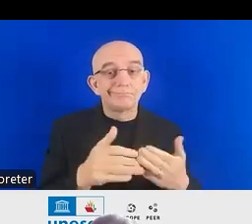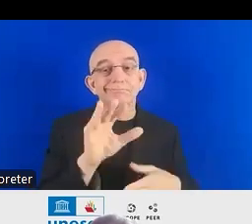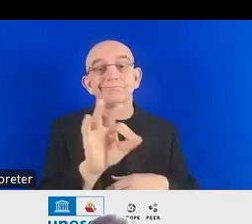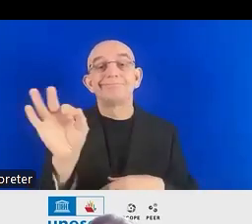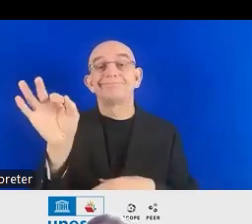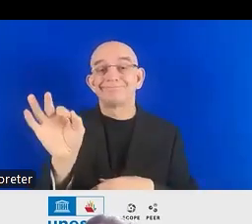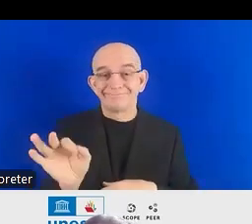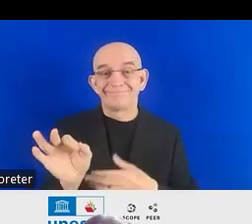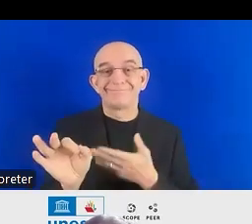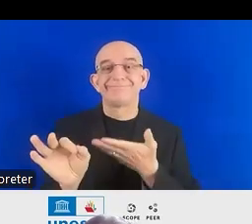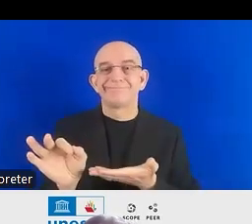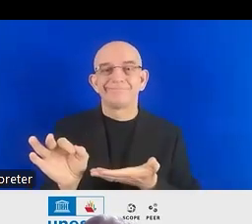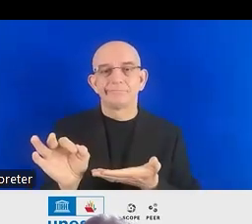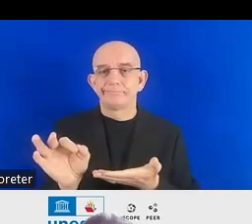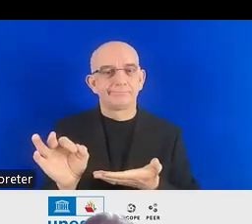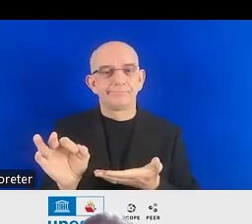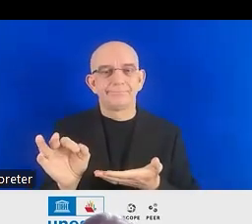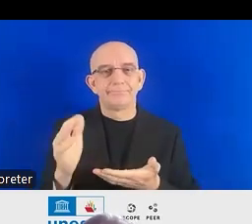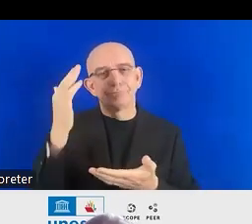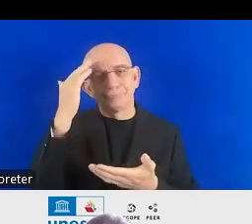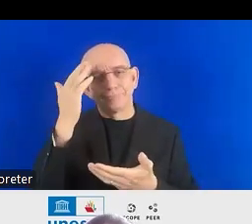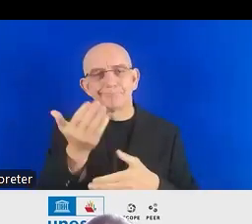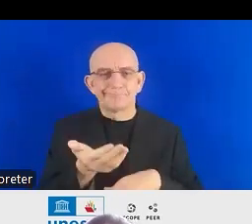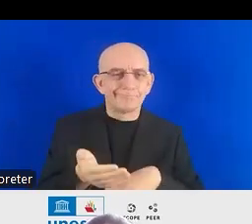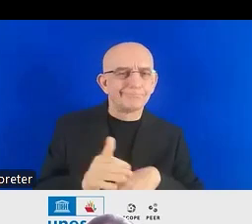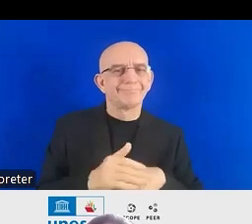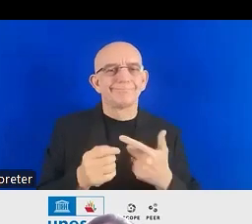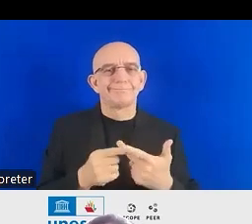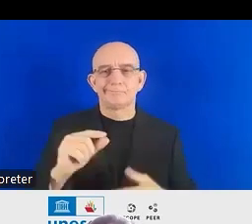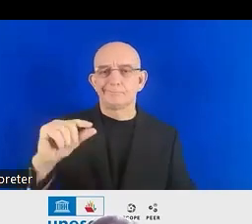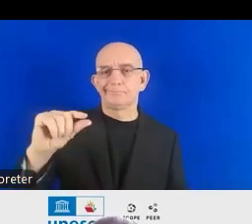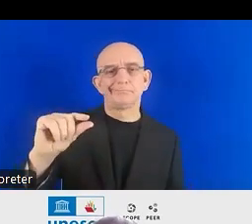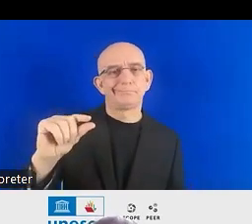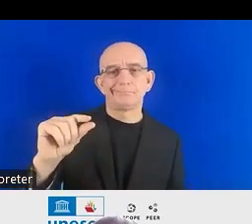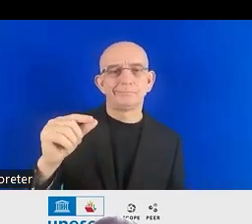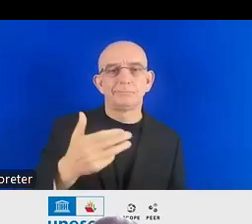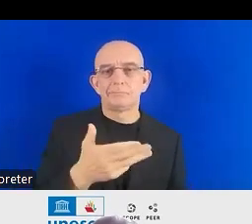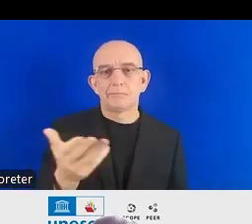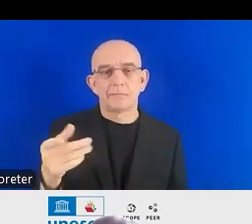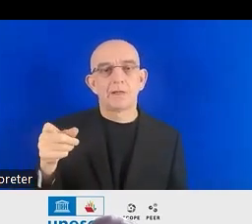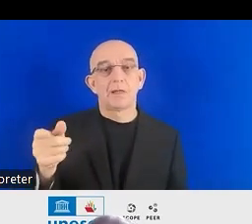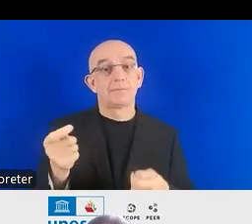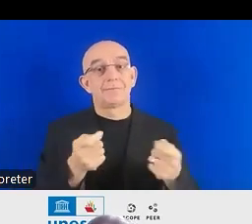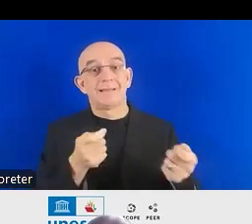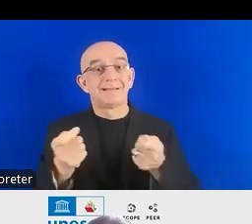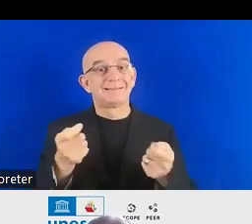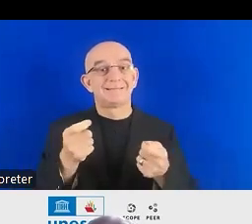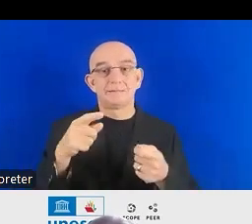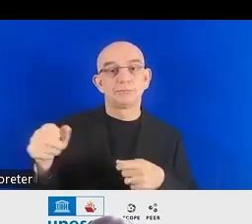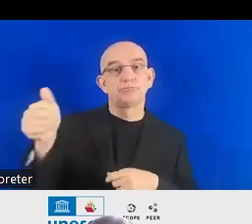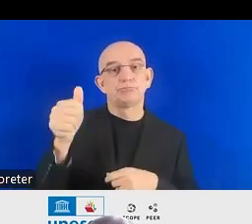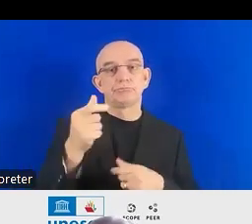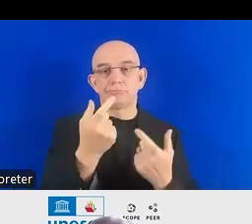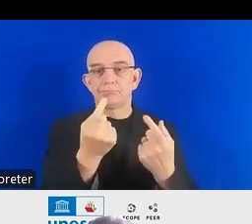of financial and human resources is very important for children with disabilities. And in